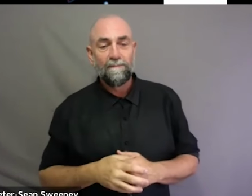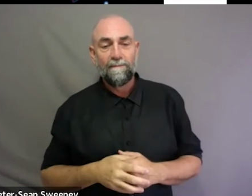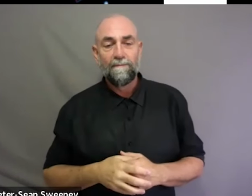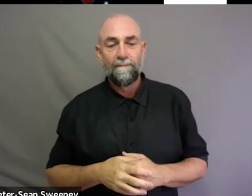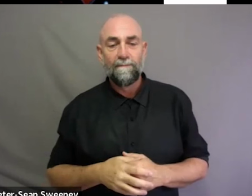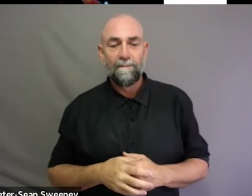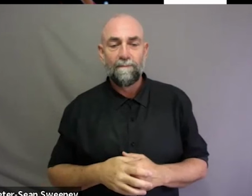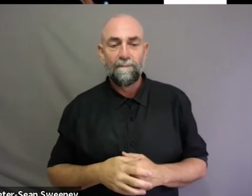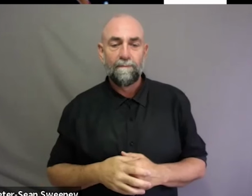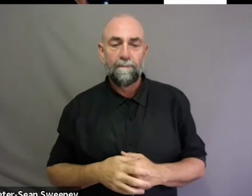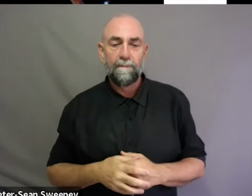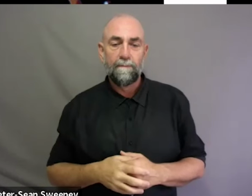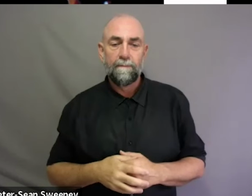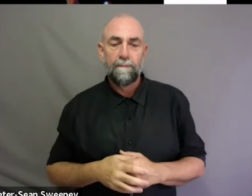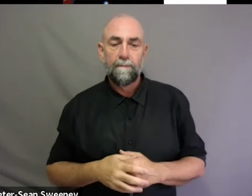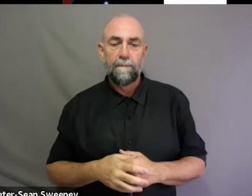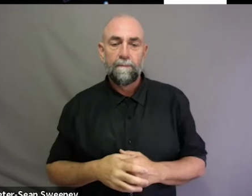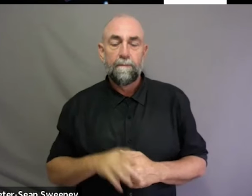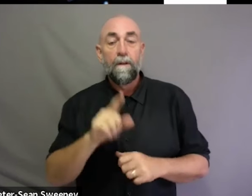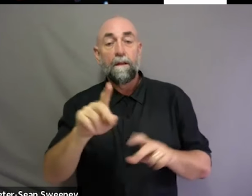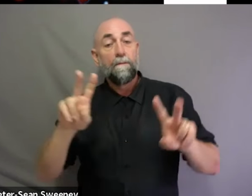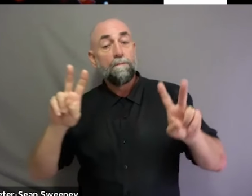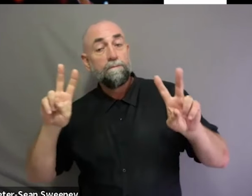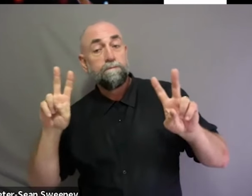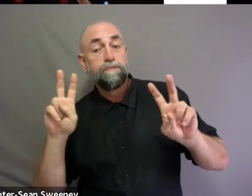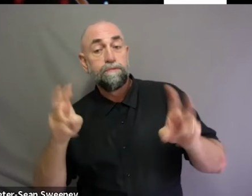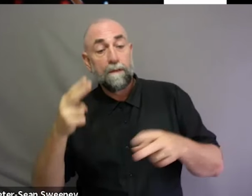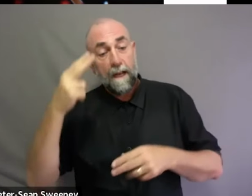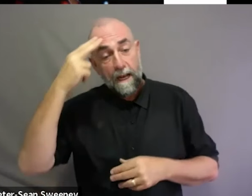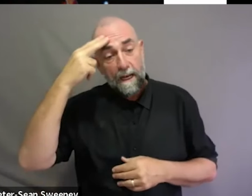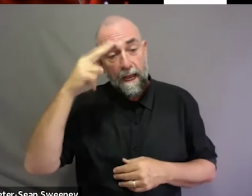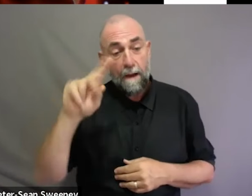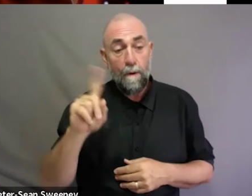So Tommy named that particular work Specimen